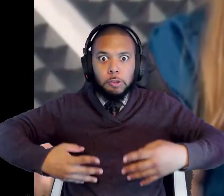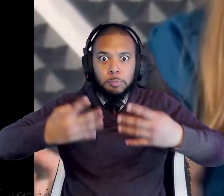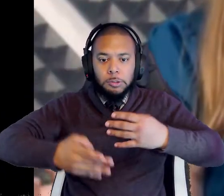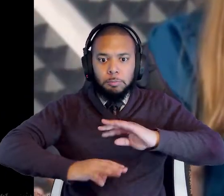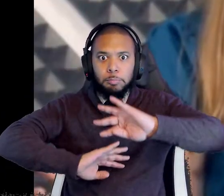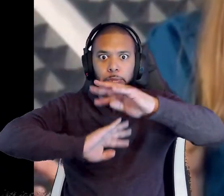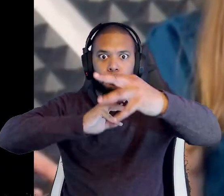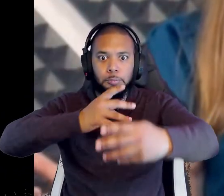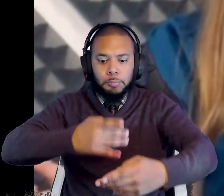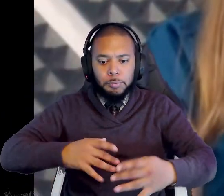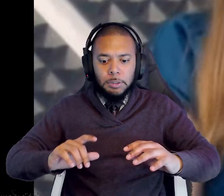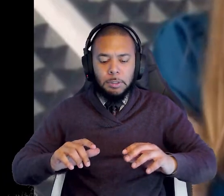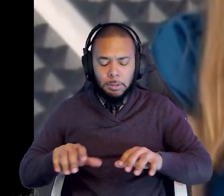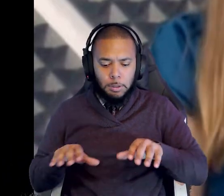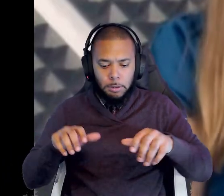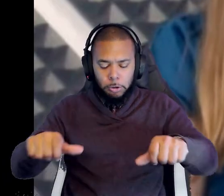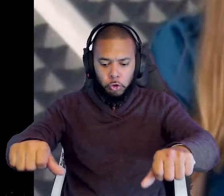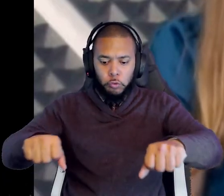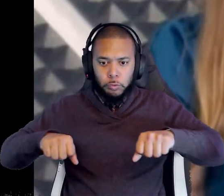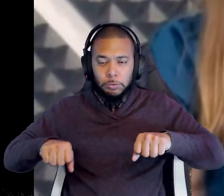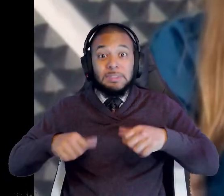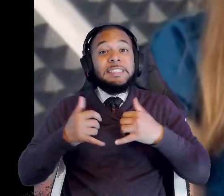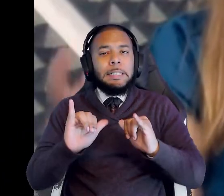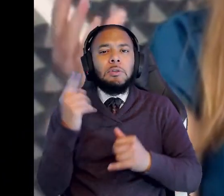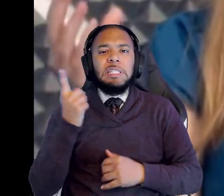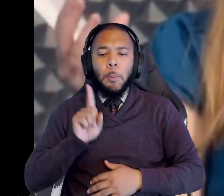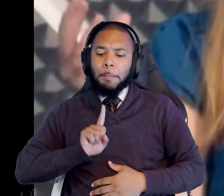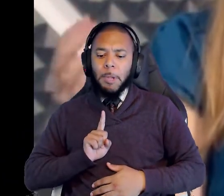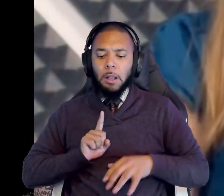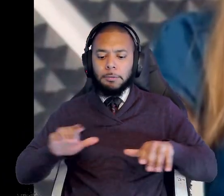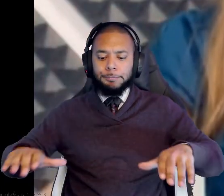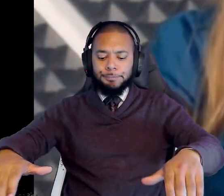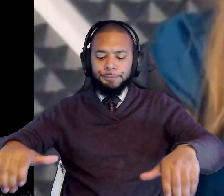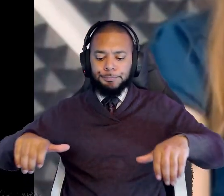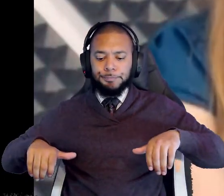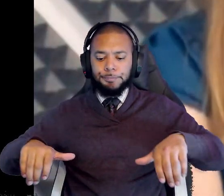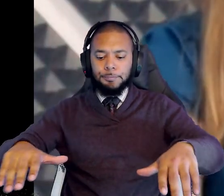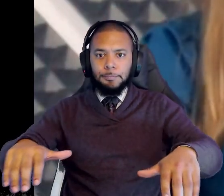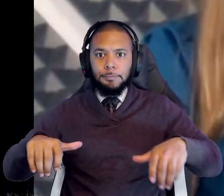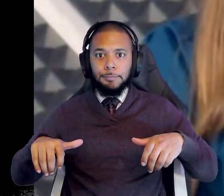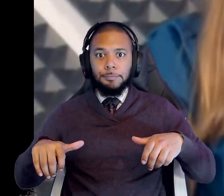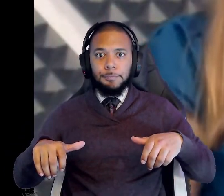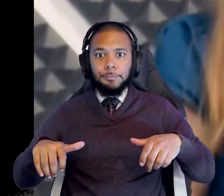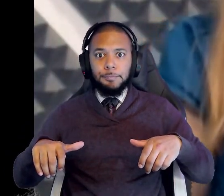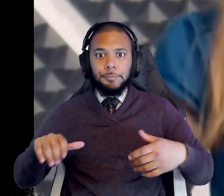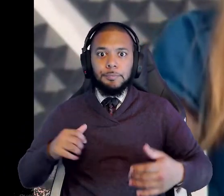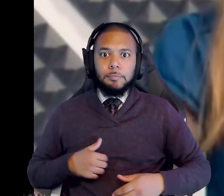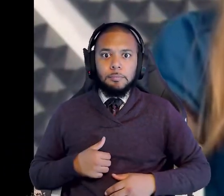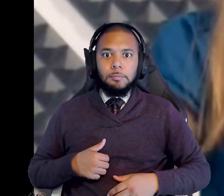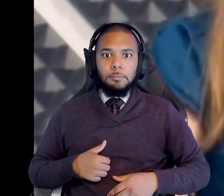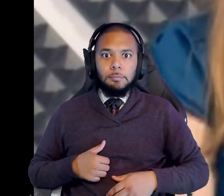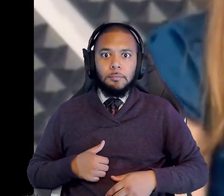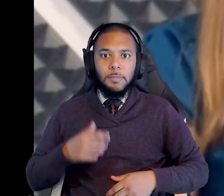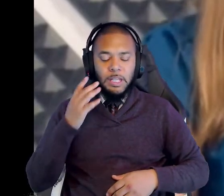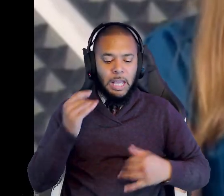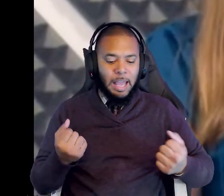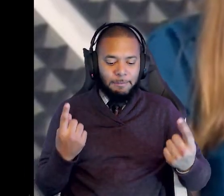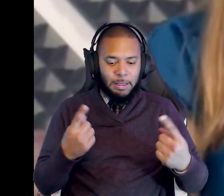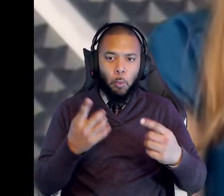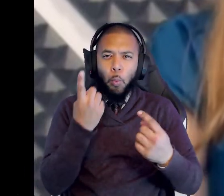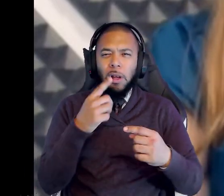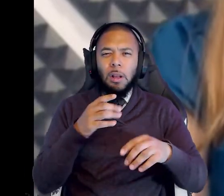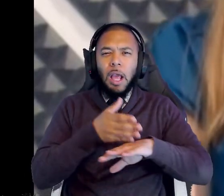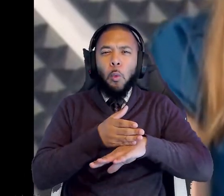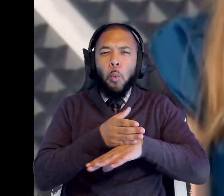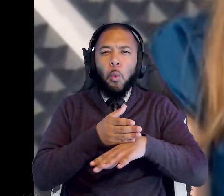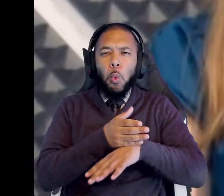Now a lot of times there usually had to still be someone with the machine. They would take this piece and send it through underneath each time the machine went back and forth.